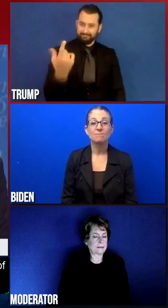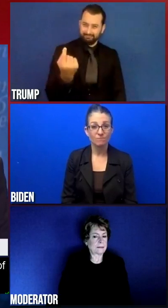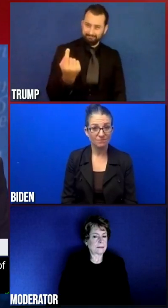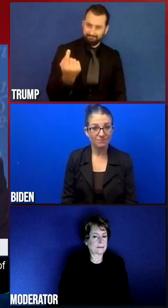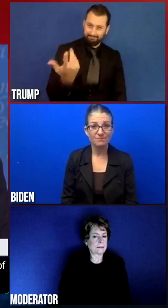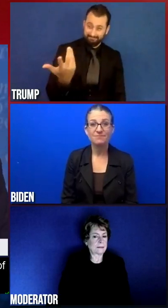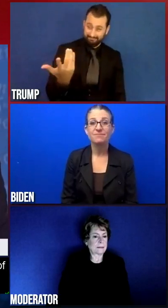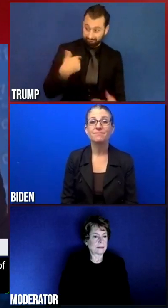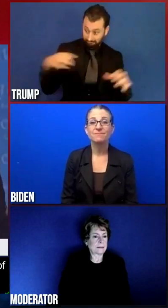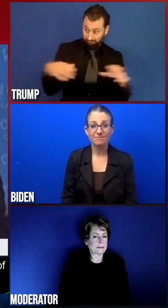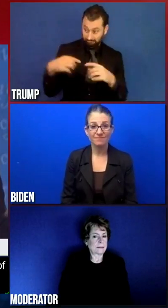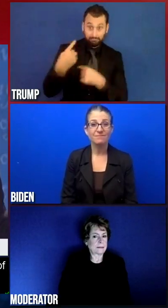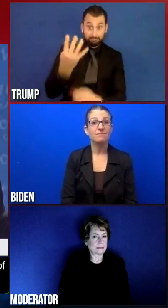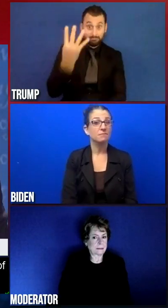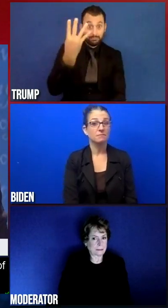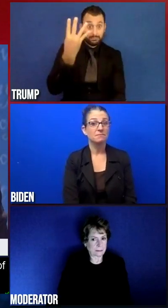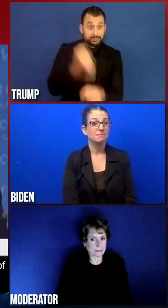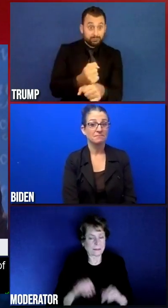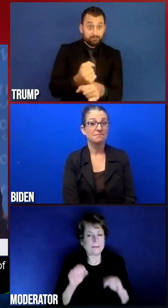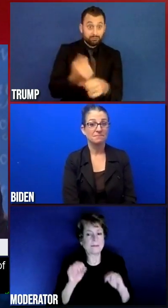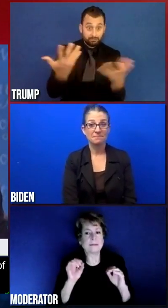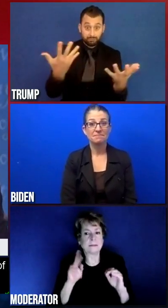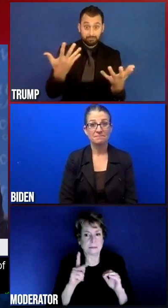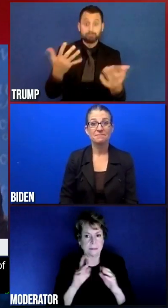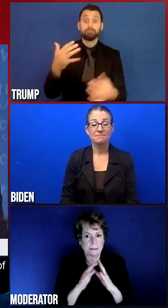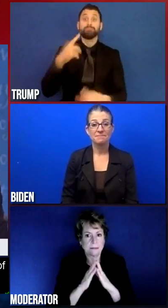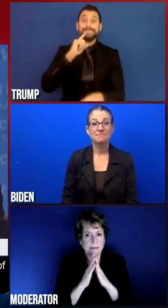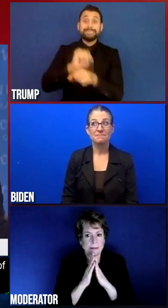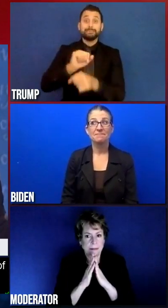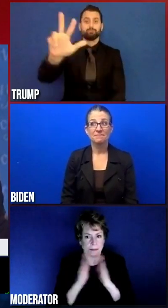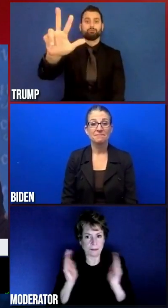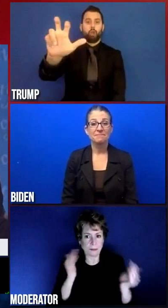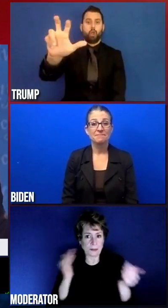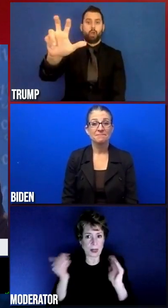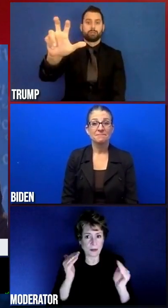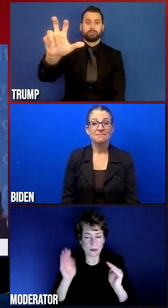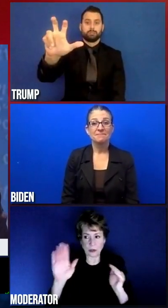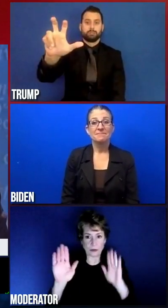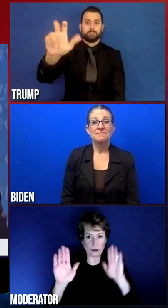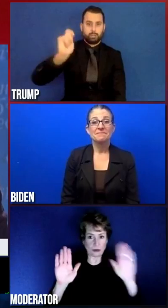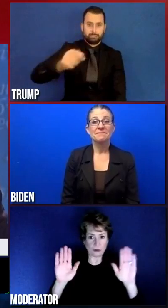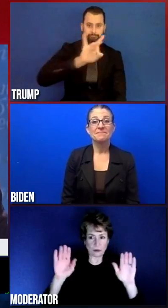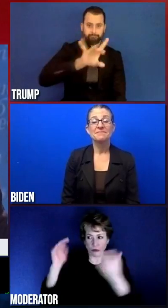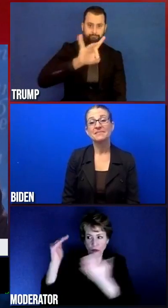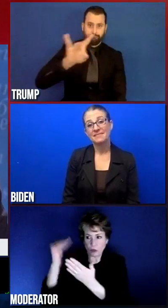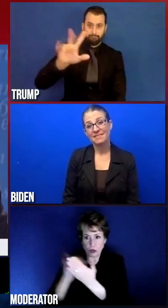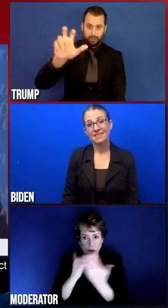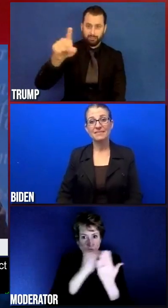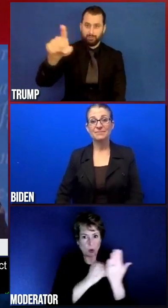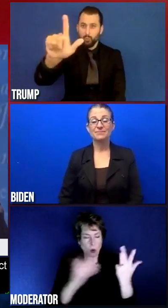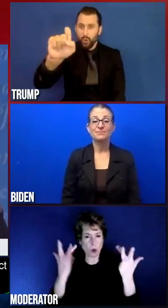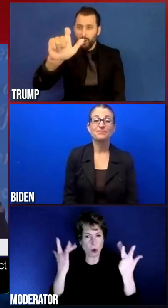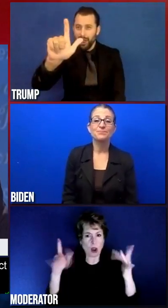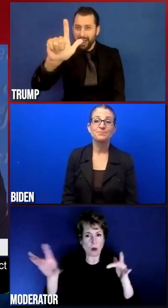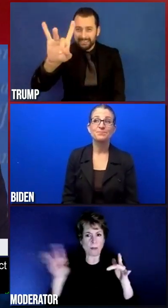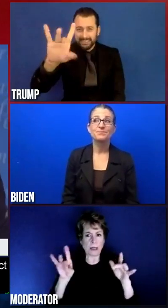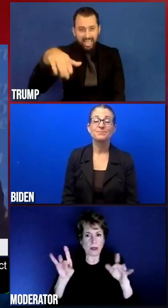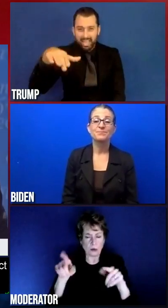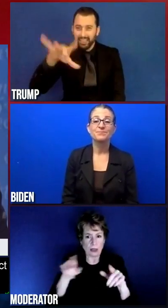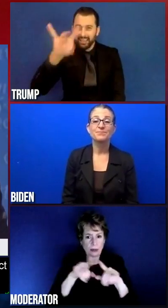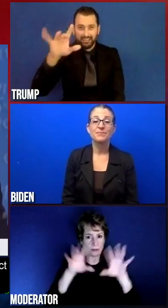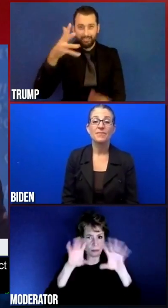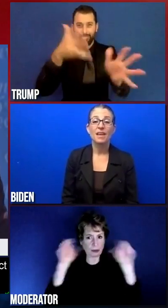record. Looking at both of your records, why should voters elect you president as opposed to President Trump? You have 2